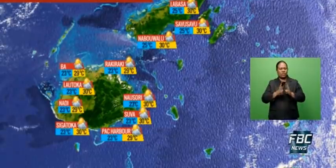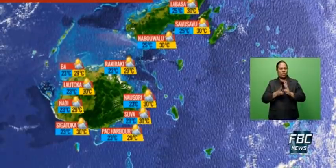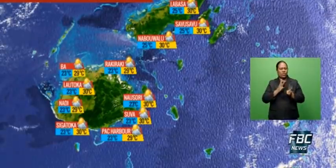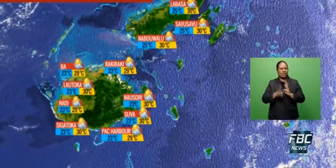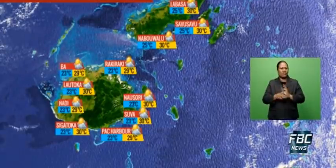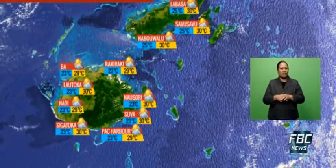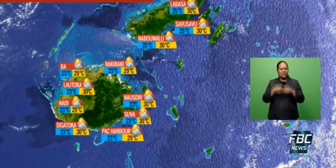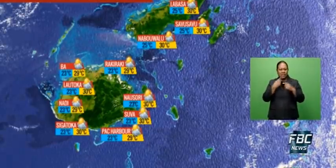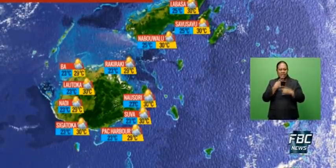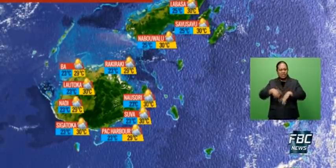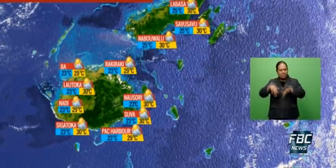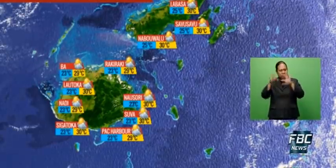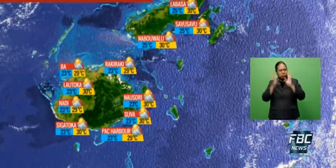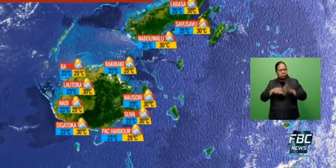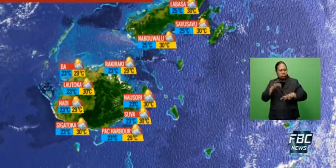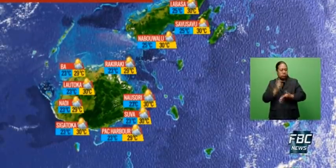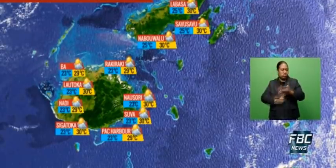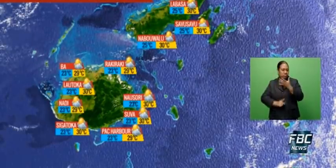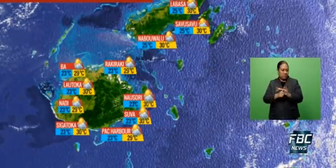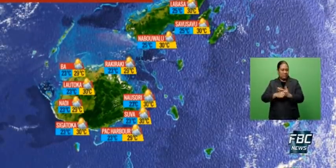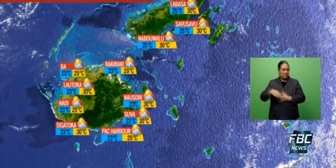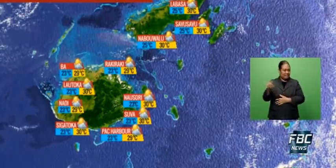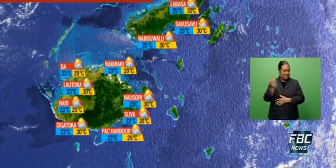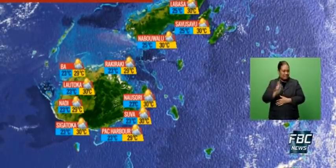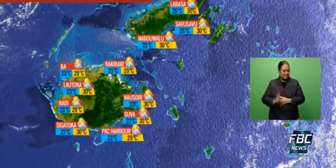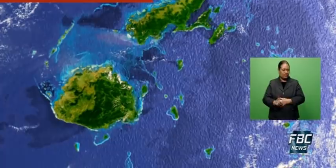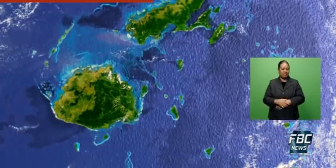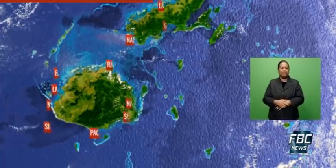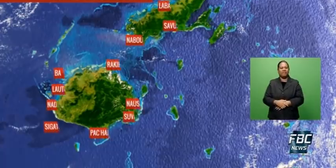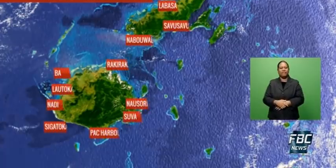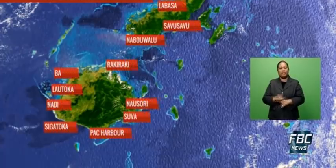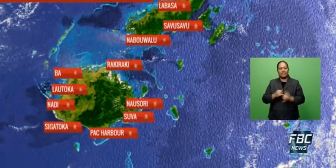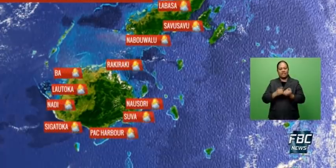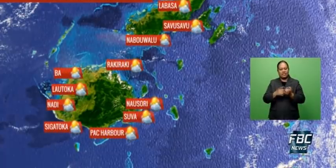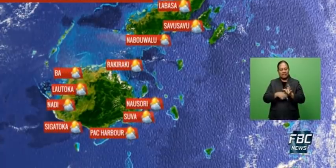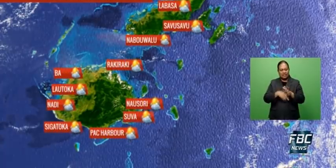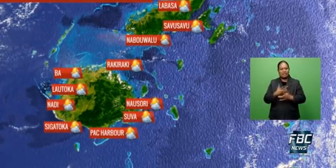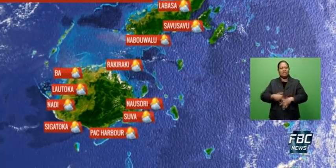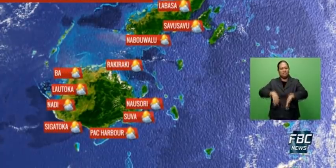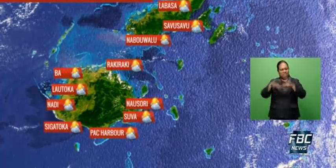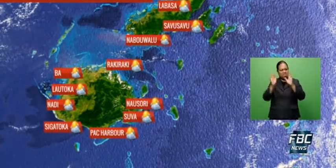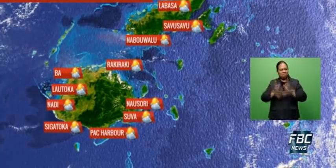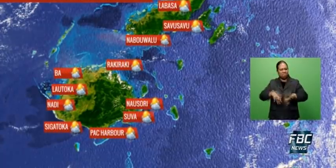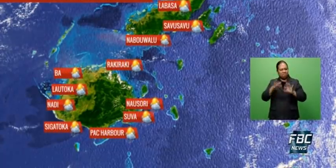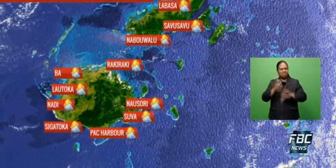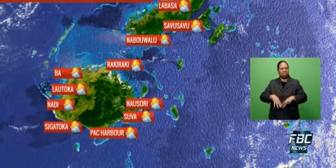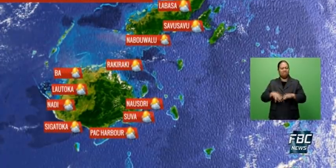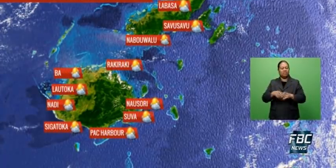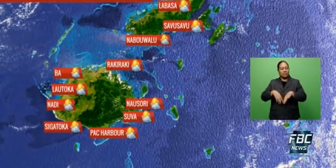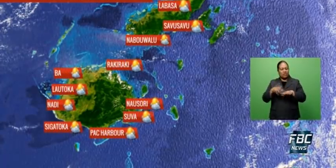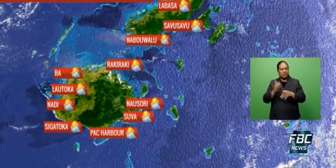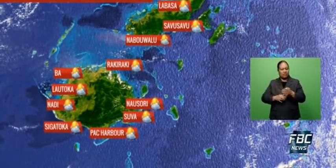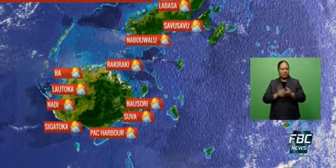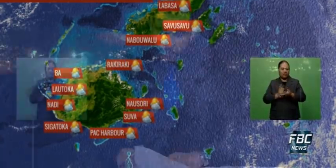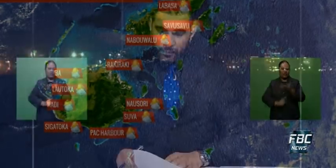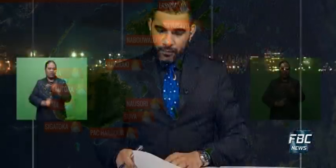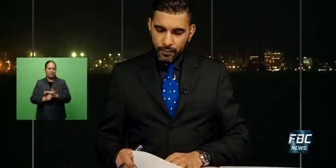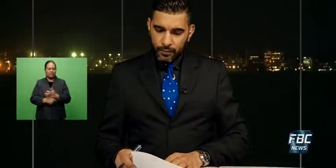for scattered showers and thunderstorms. Looking ahead to Saturday, rain, possibly heavy at times.